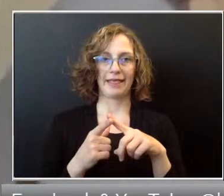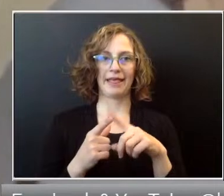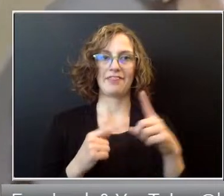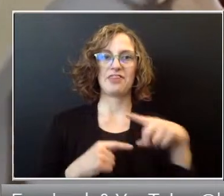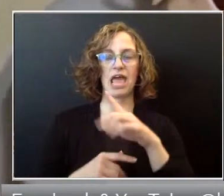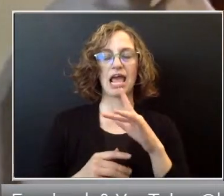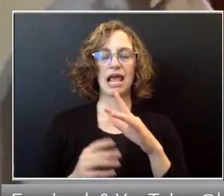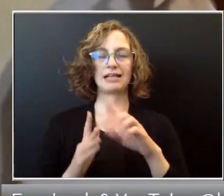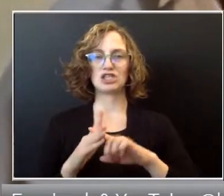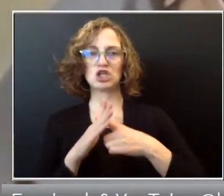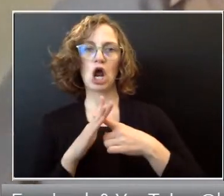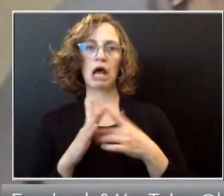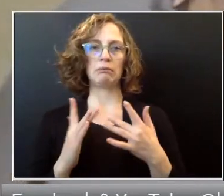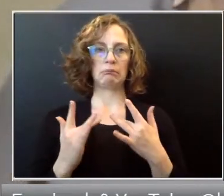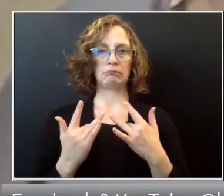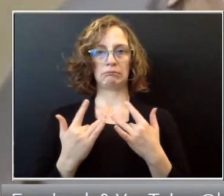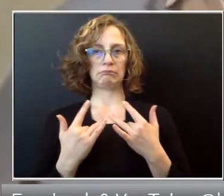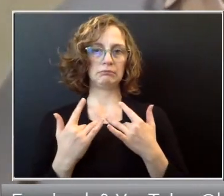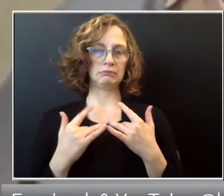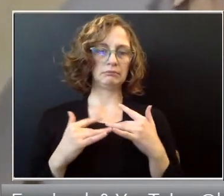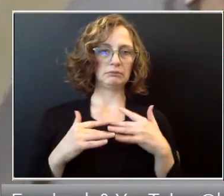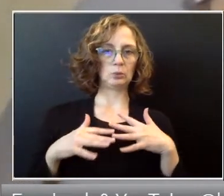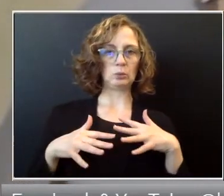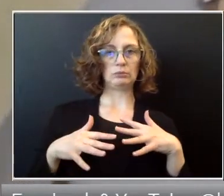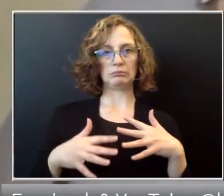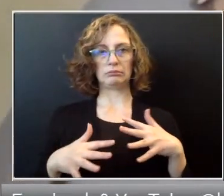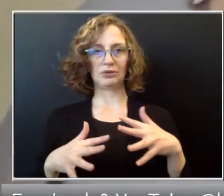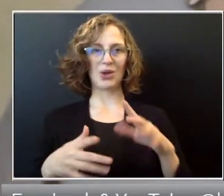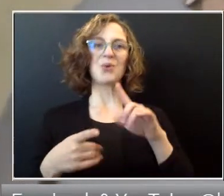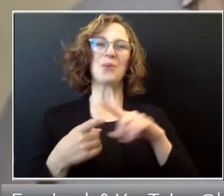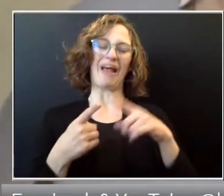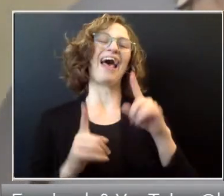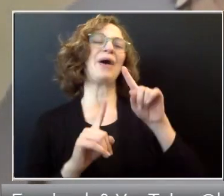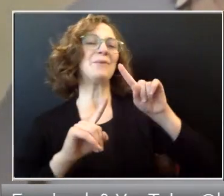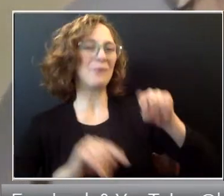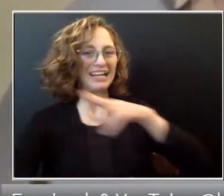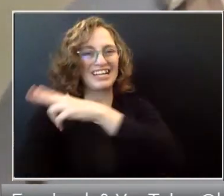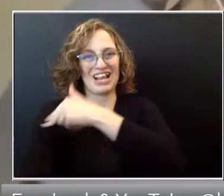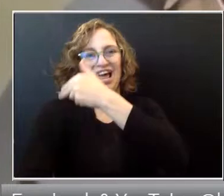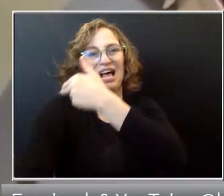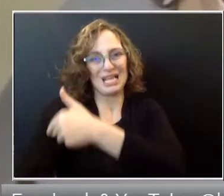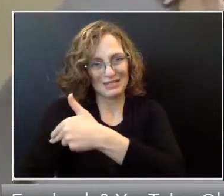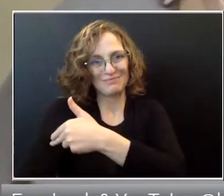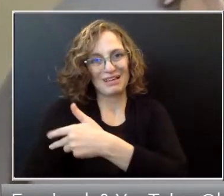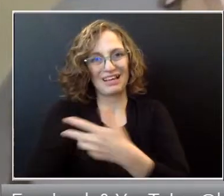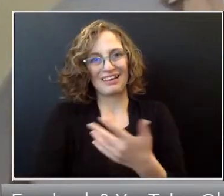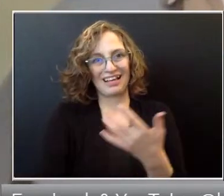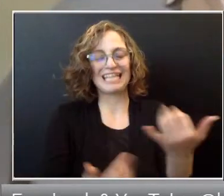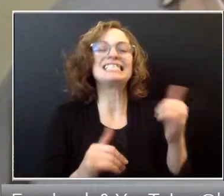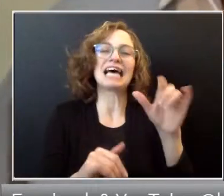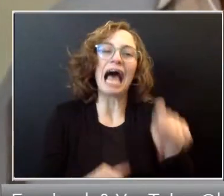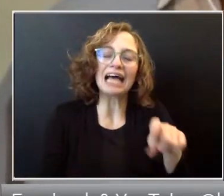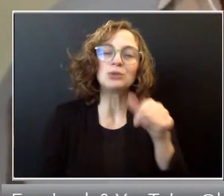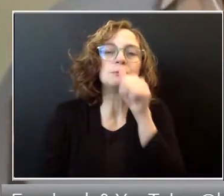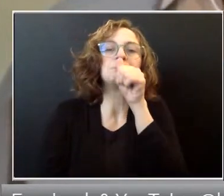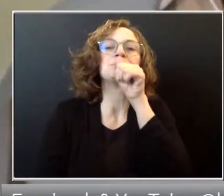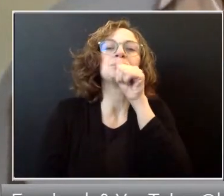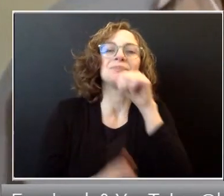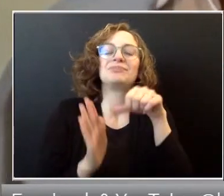worried when I actually went in the hospital and went through the process, because I still had to live through that. But